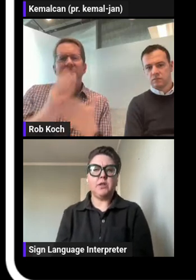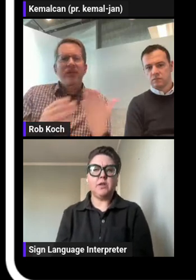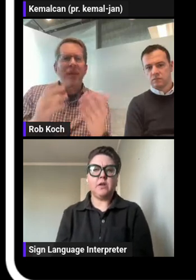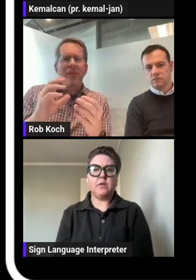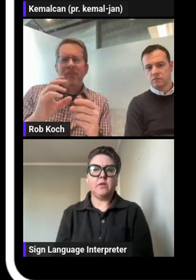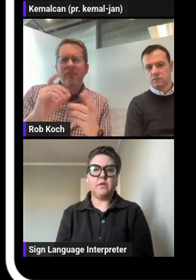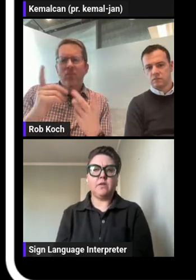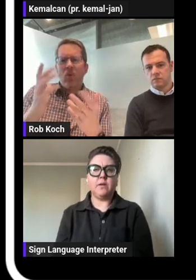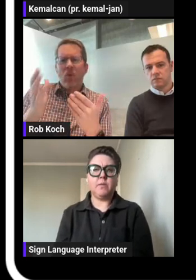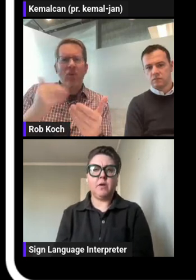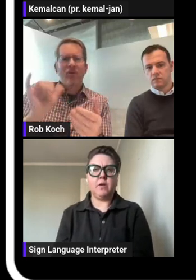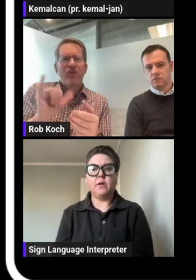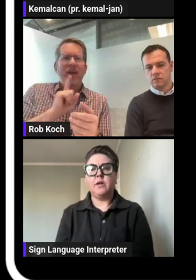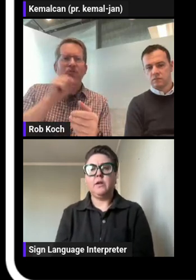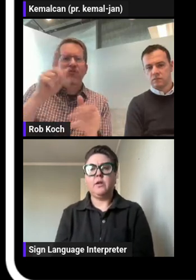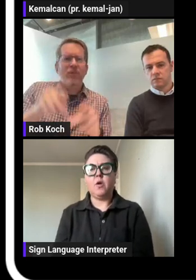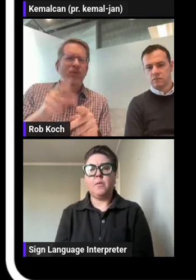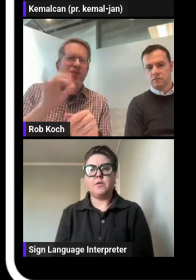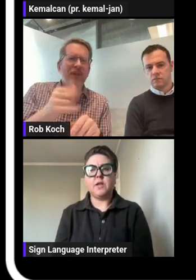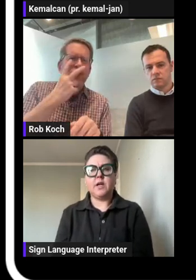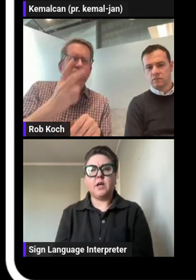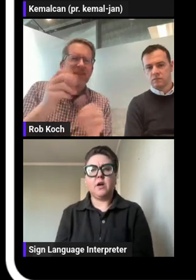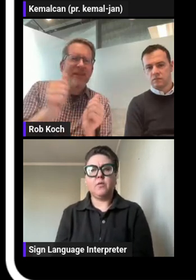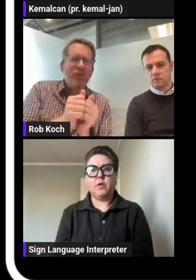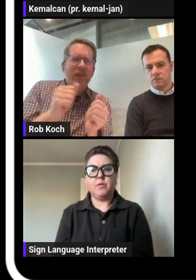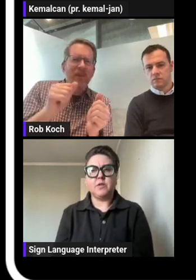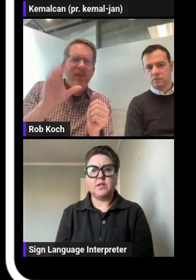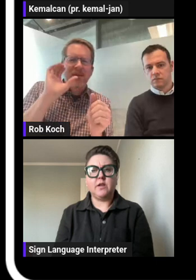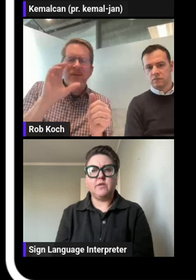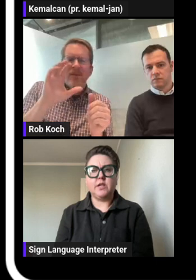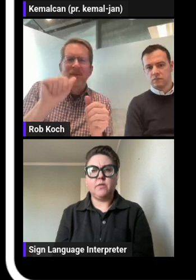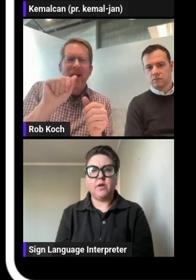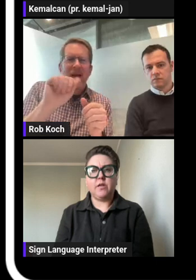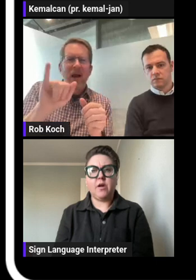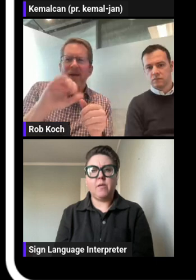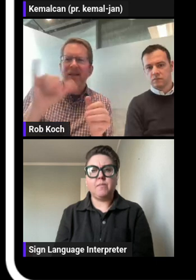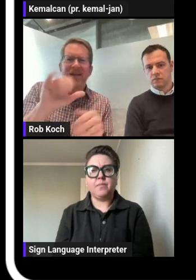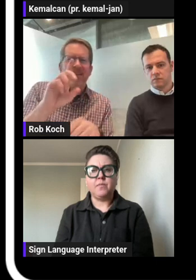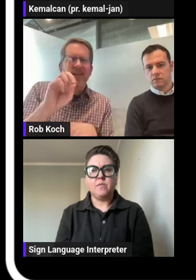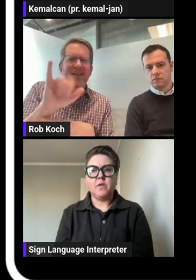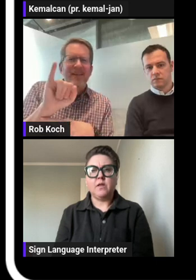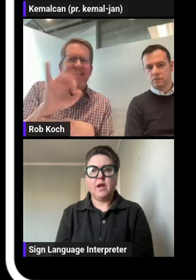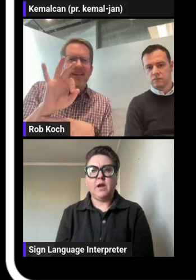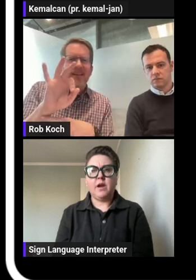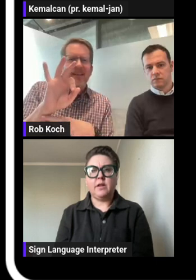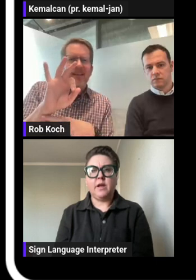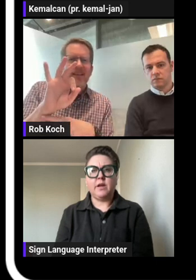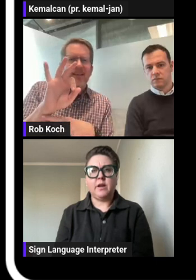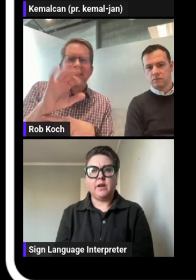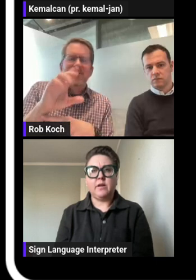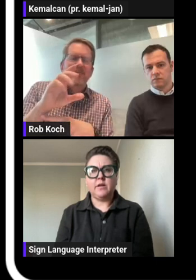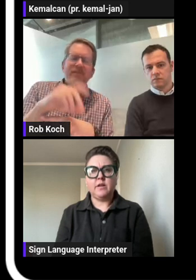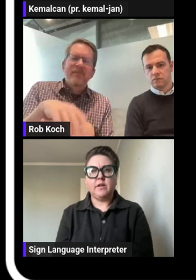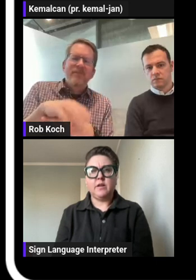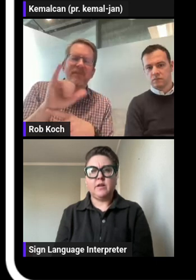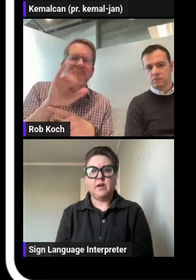more cartoony than others, and some are, almost like a real person, like you've seen with AI,